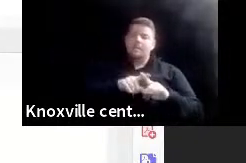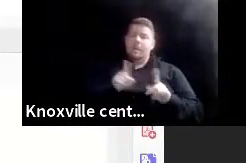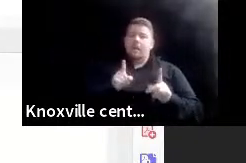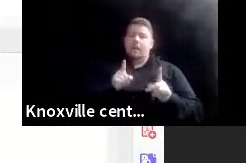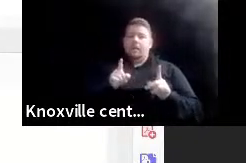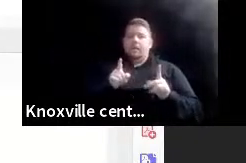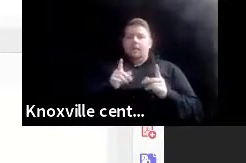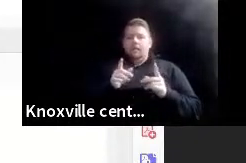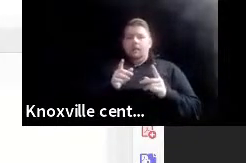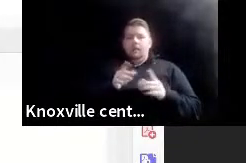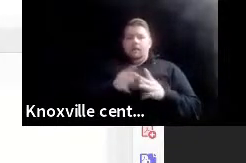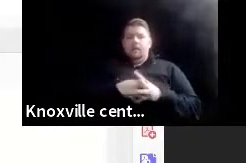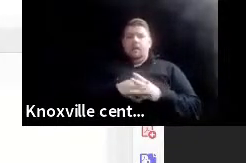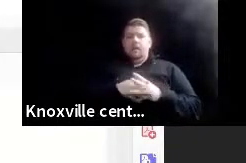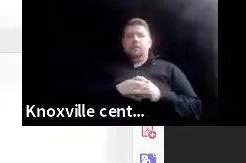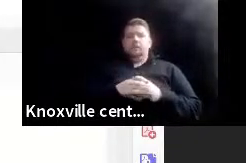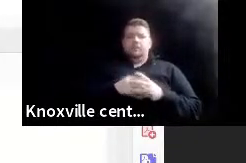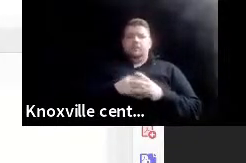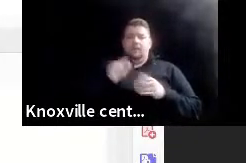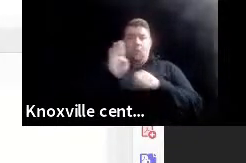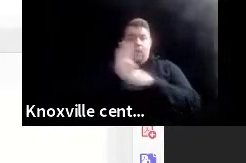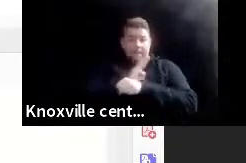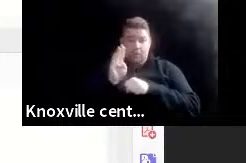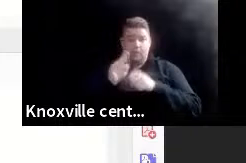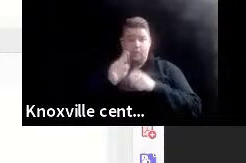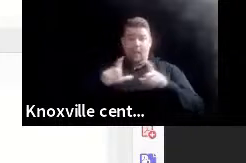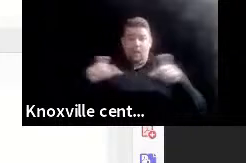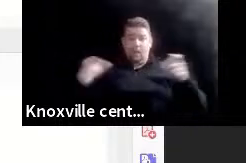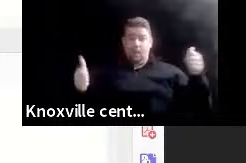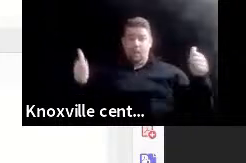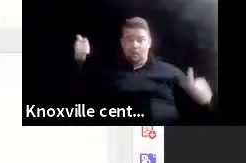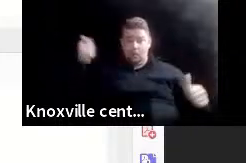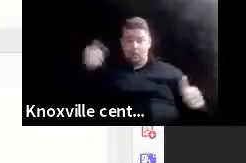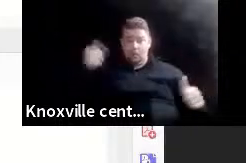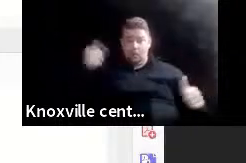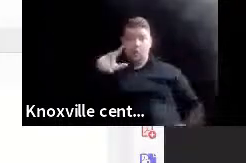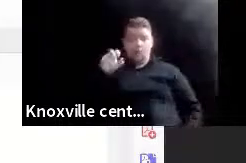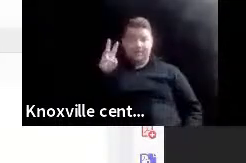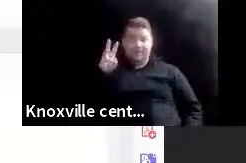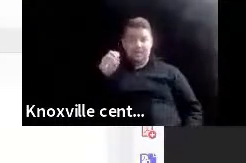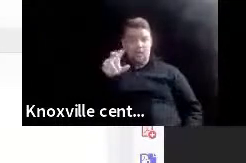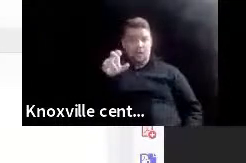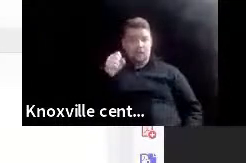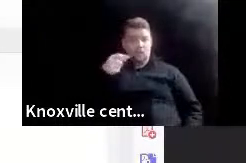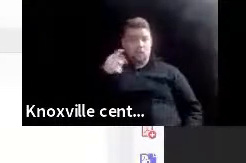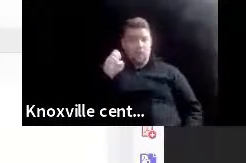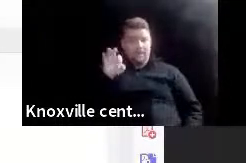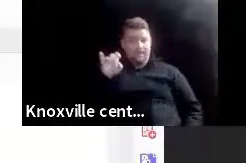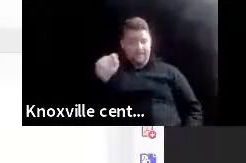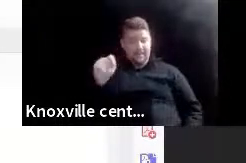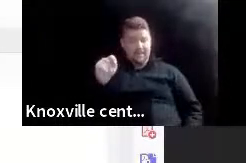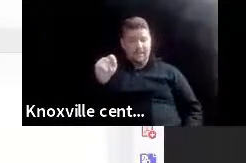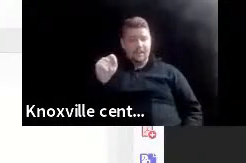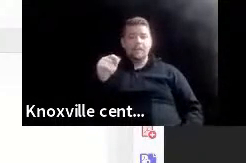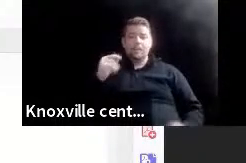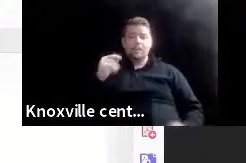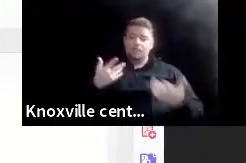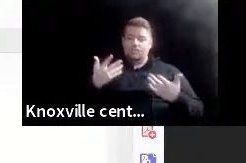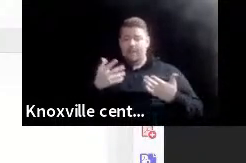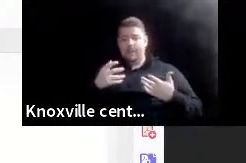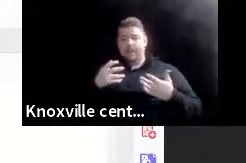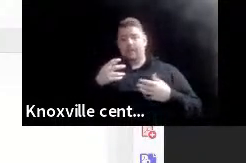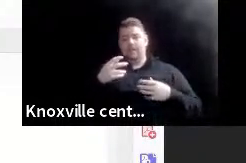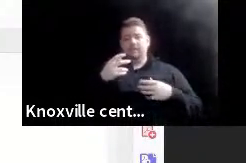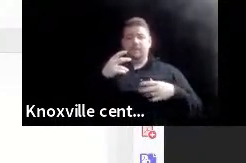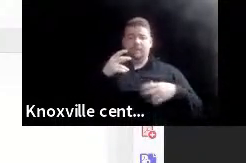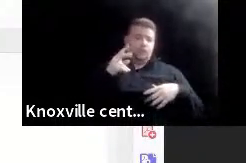as if you have a business that's larger than 300 square feet, then it would be, you might have two 360 square